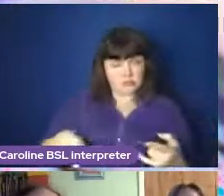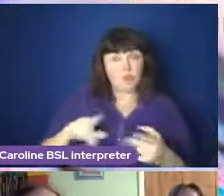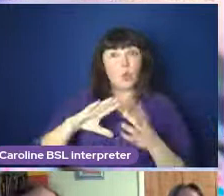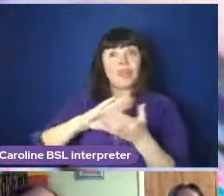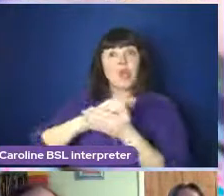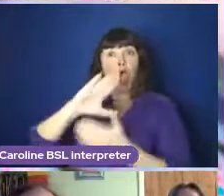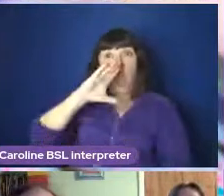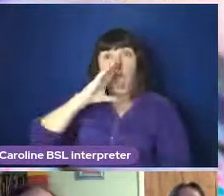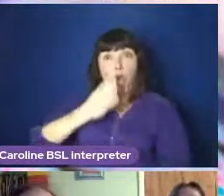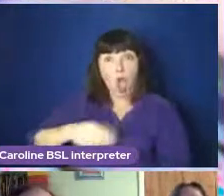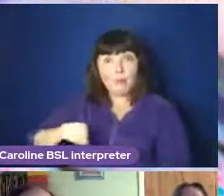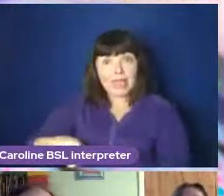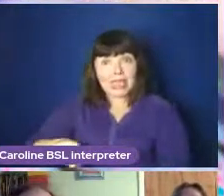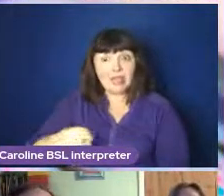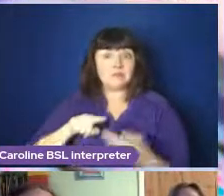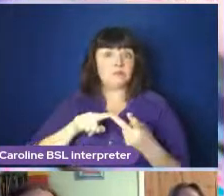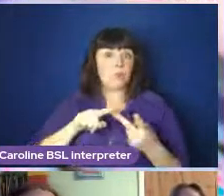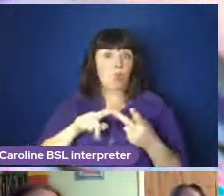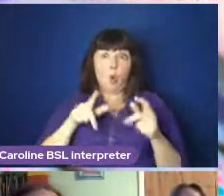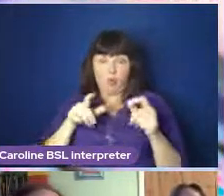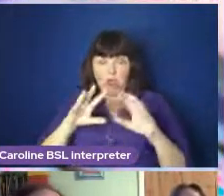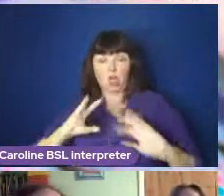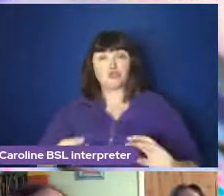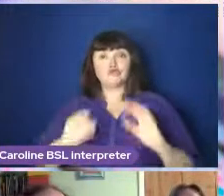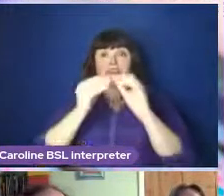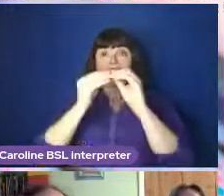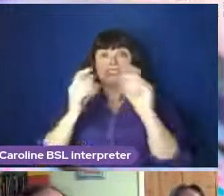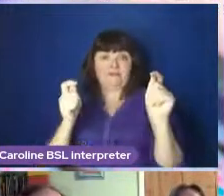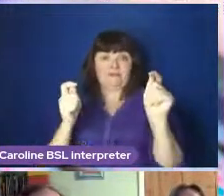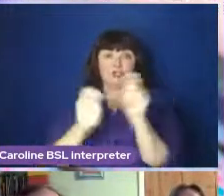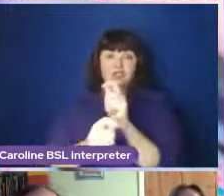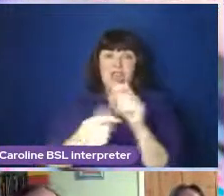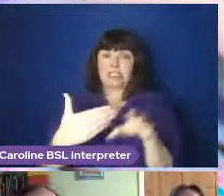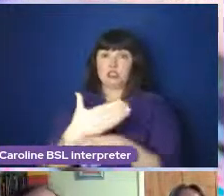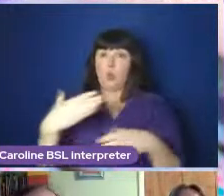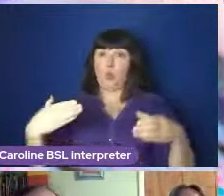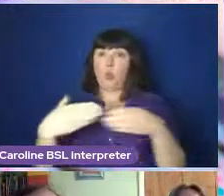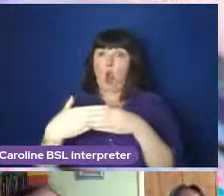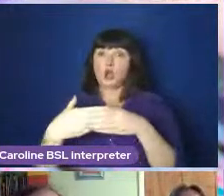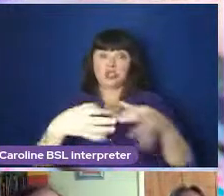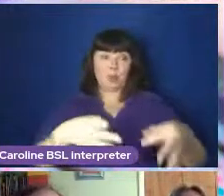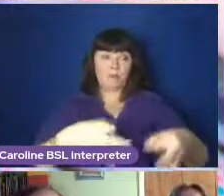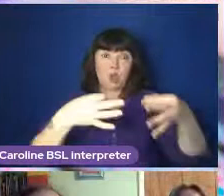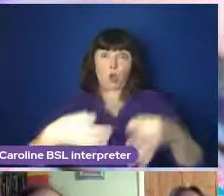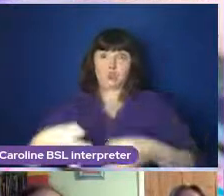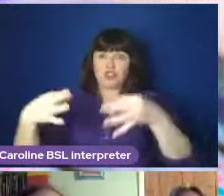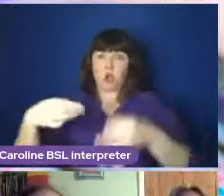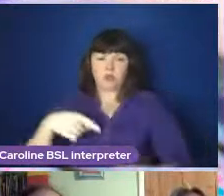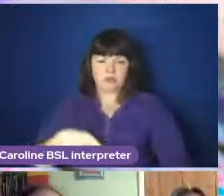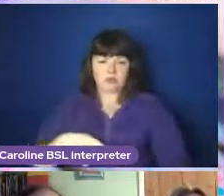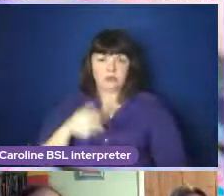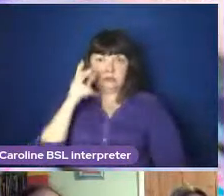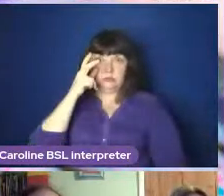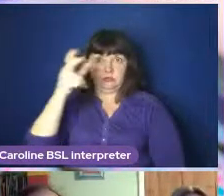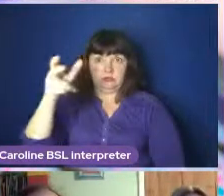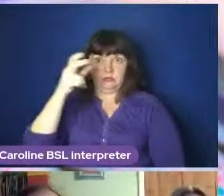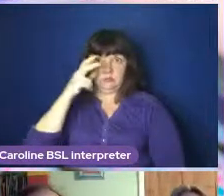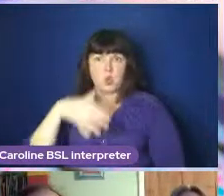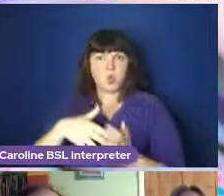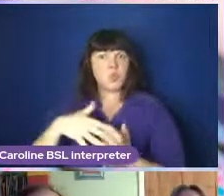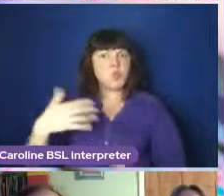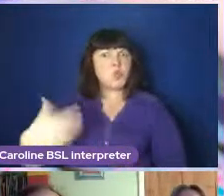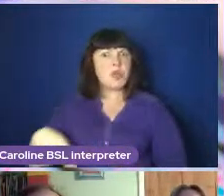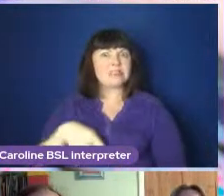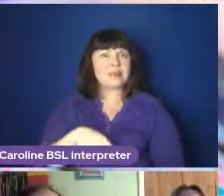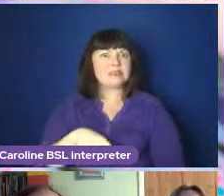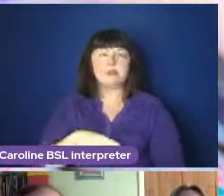Creative Change Workshop socks, which are the most ridiculously overpriced socks you will ever see in your life. But I was like, I need a